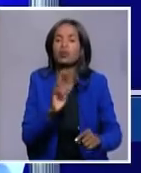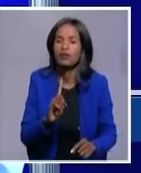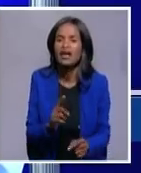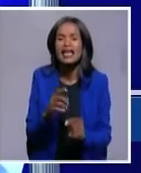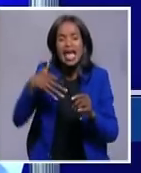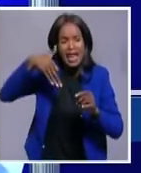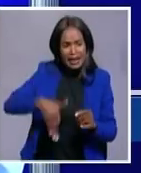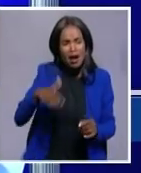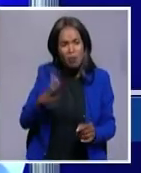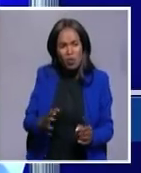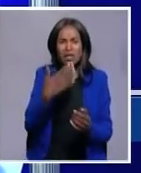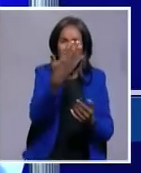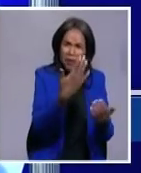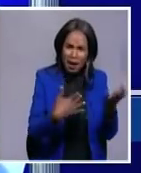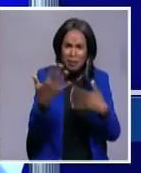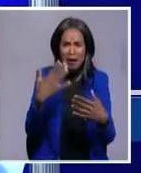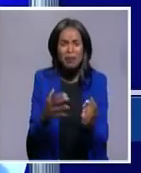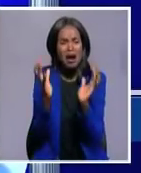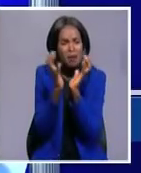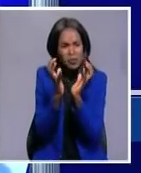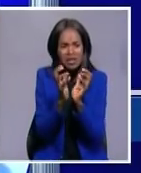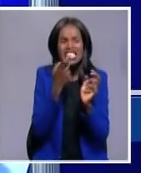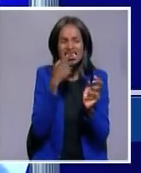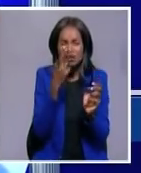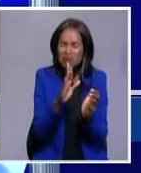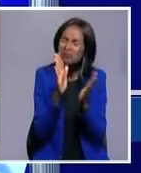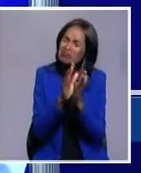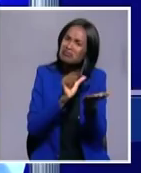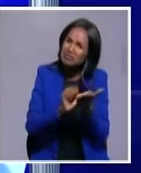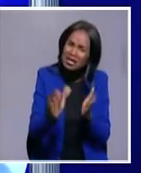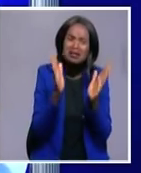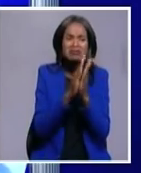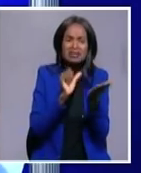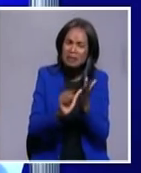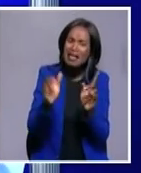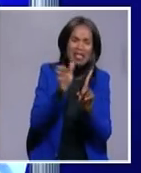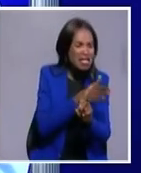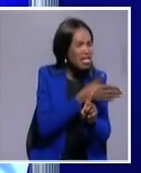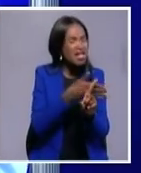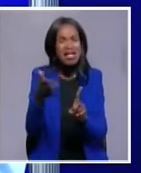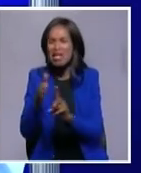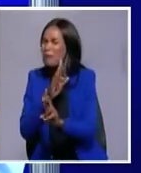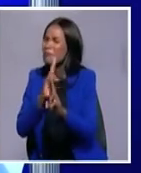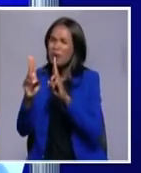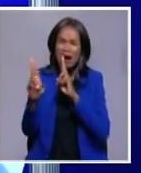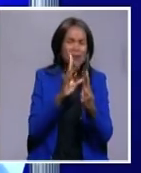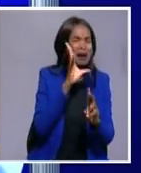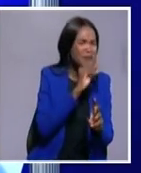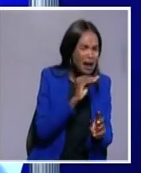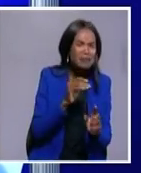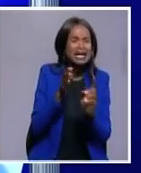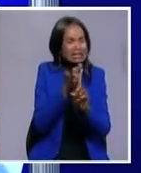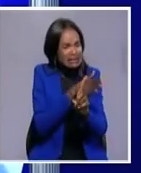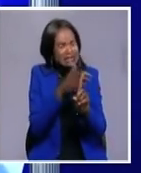to convince the Rundu Town Council to pay for its water bill. We have negotiated, we have talked, we have